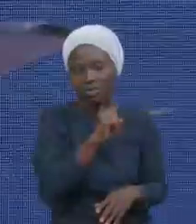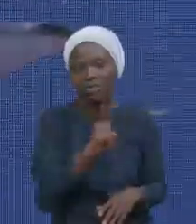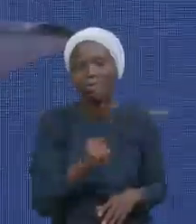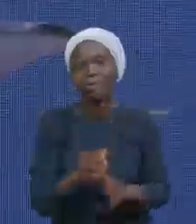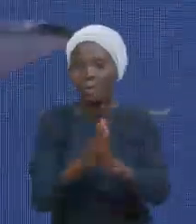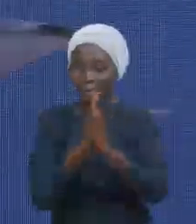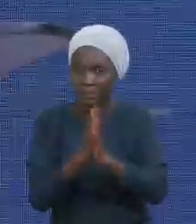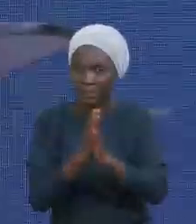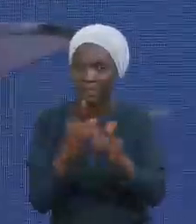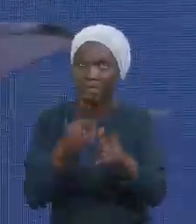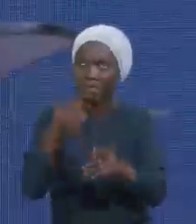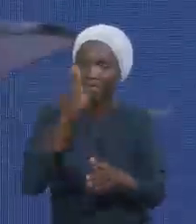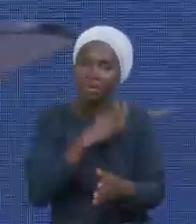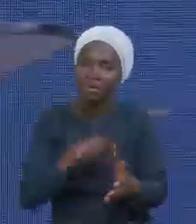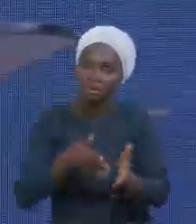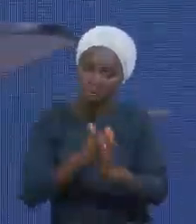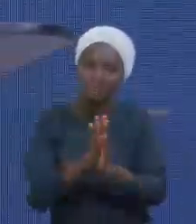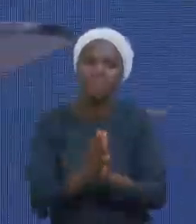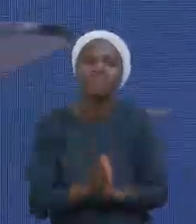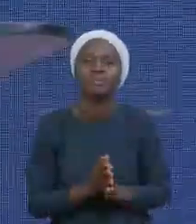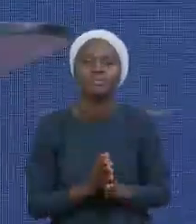Counselors, we are waiting for you